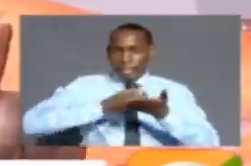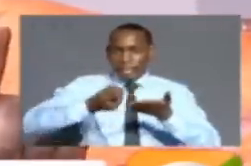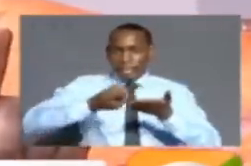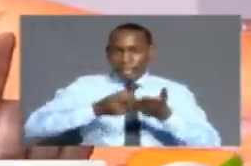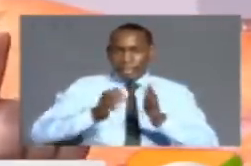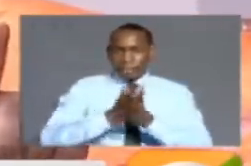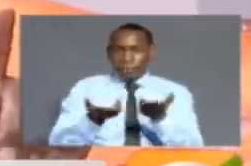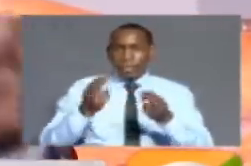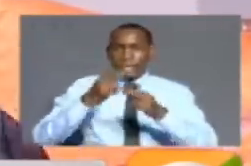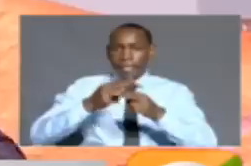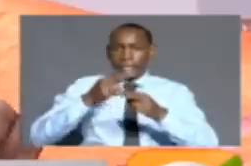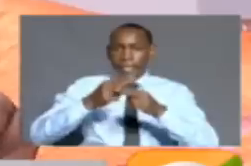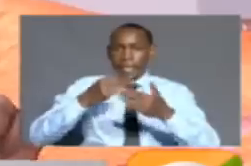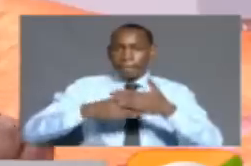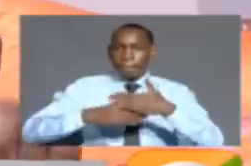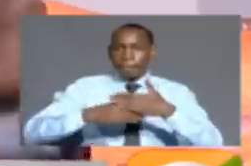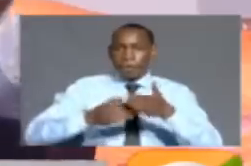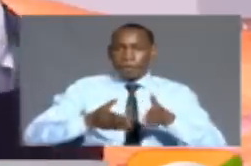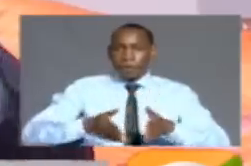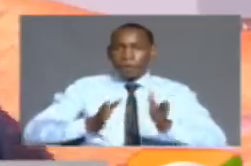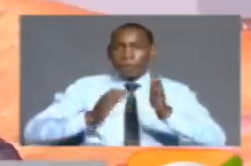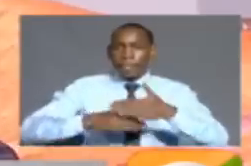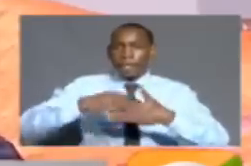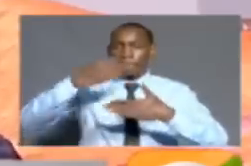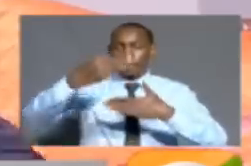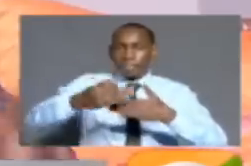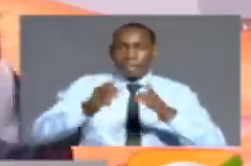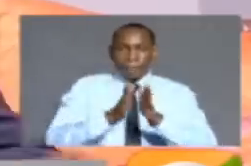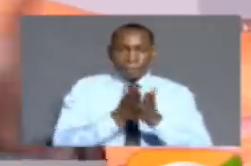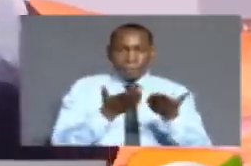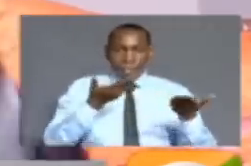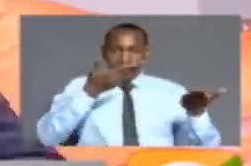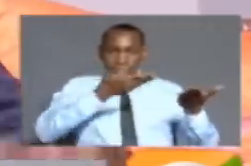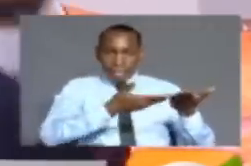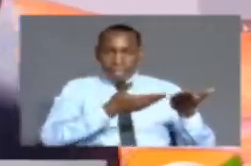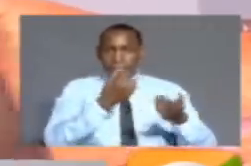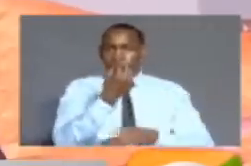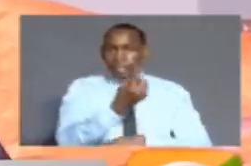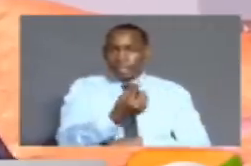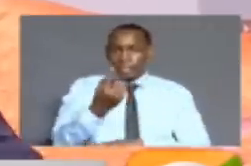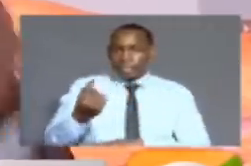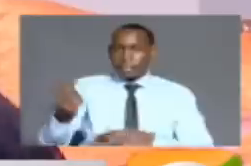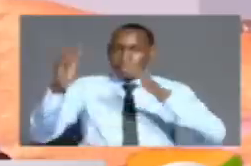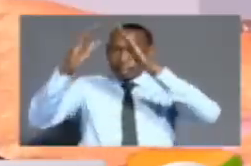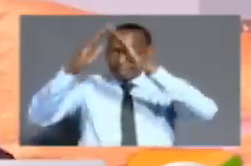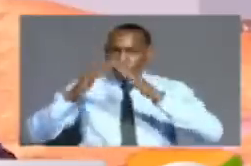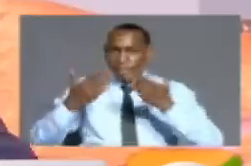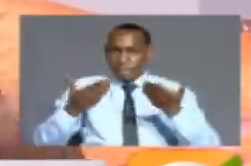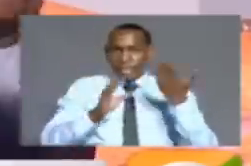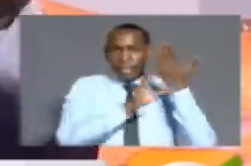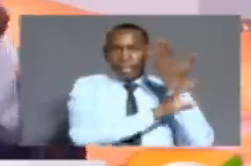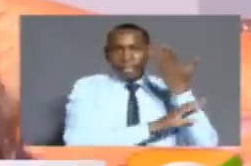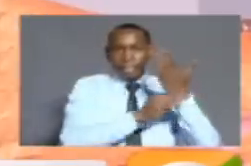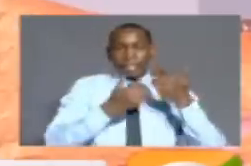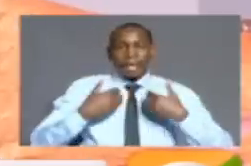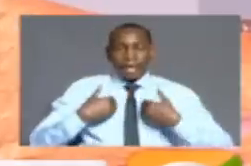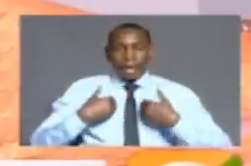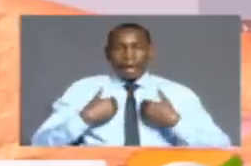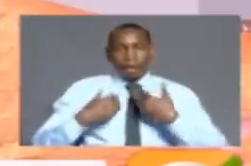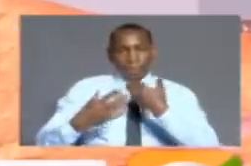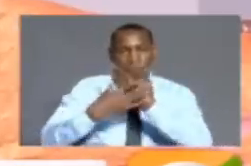Way Forward. In this book, I am going to ensure that every single household in this country has a copy of that